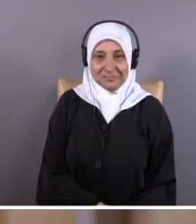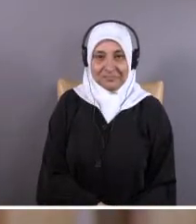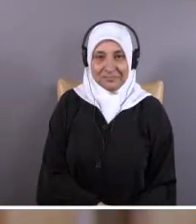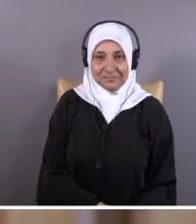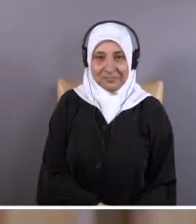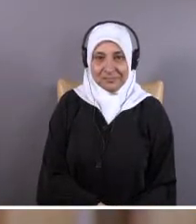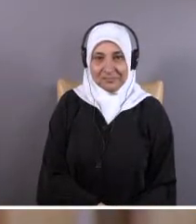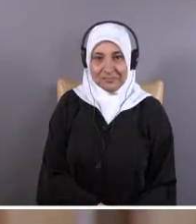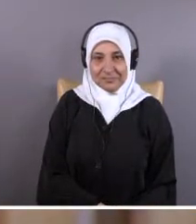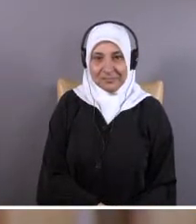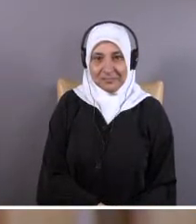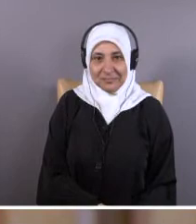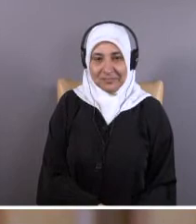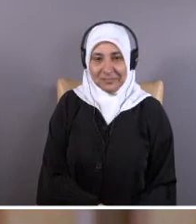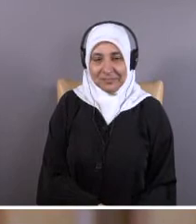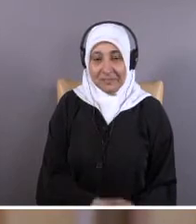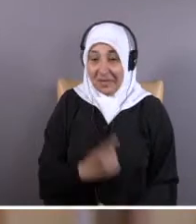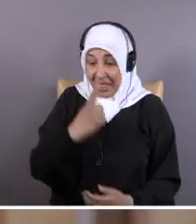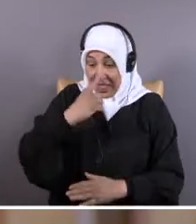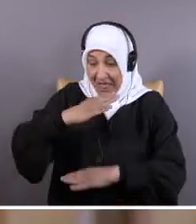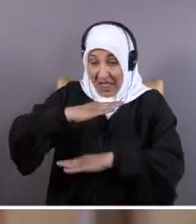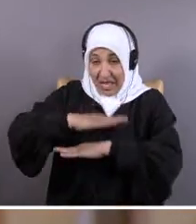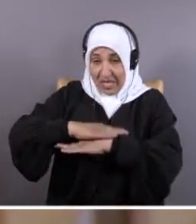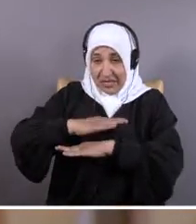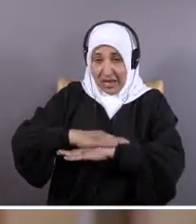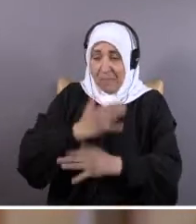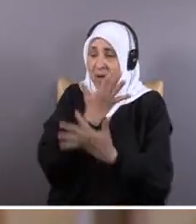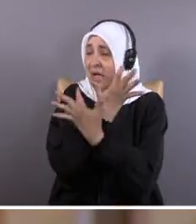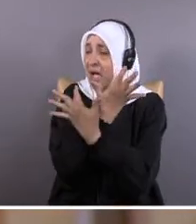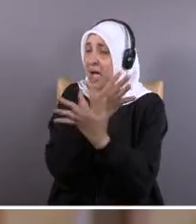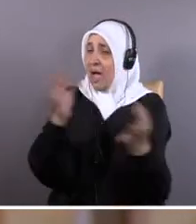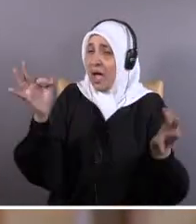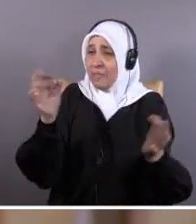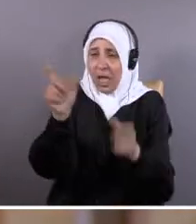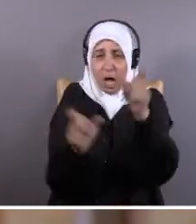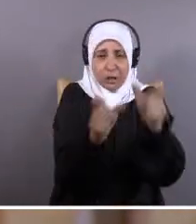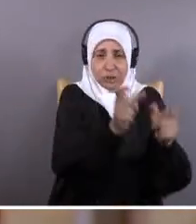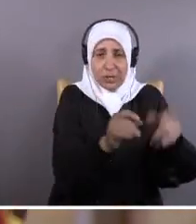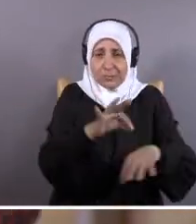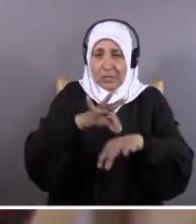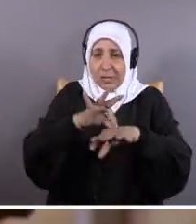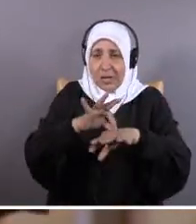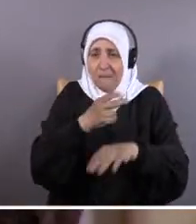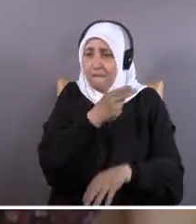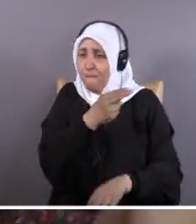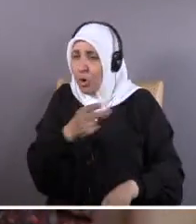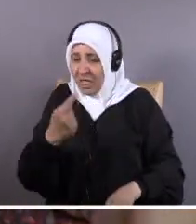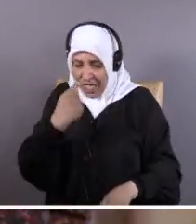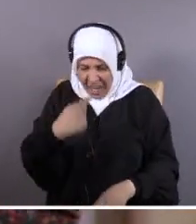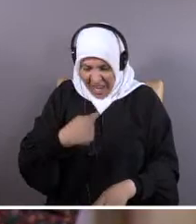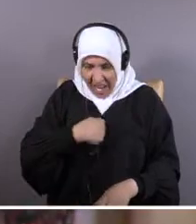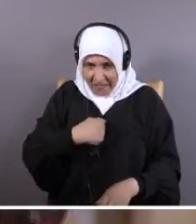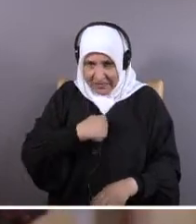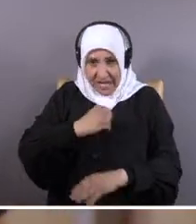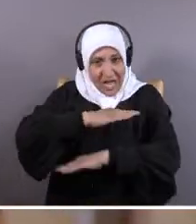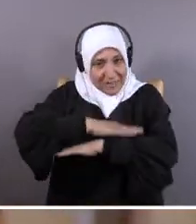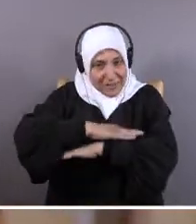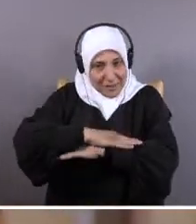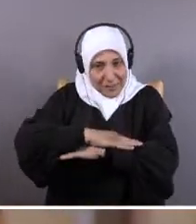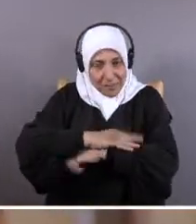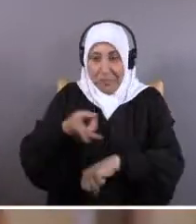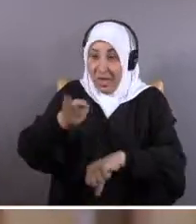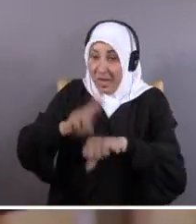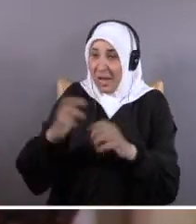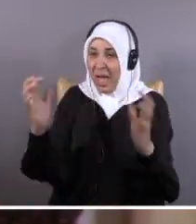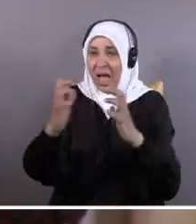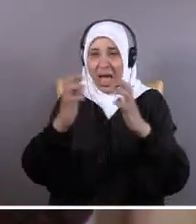Respect for all creation. Respect yourself. Respect for other tribal people. Respect